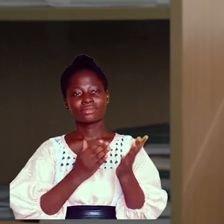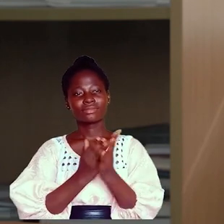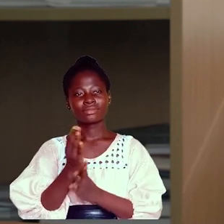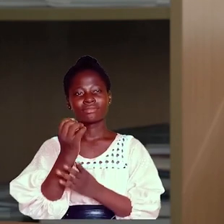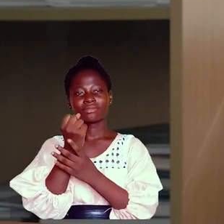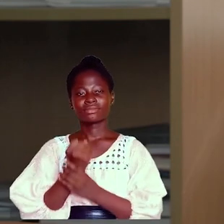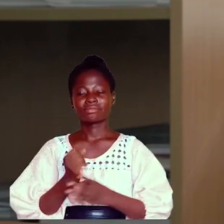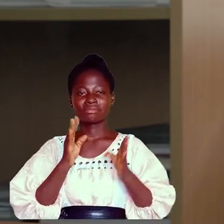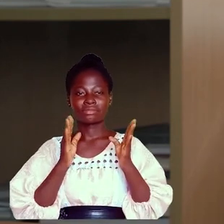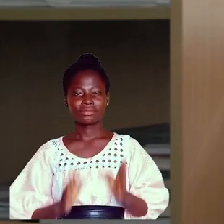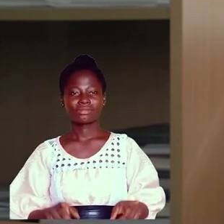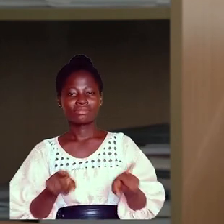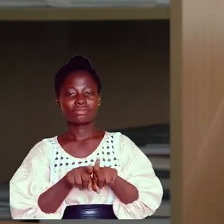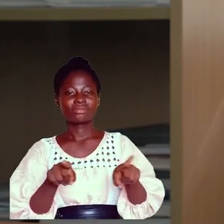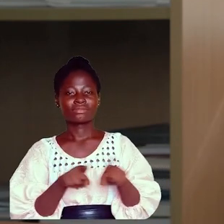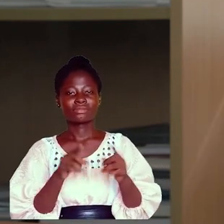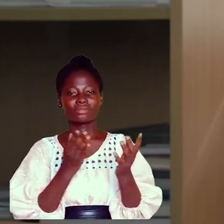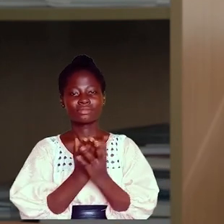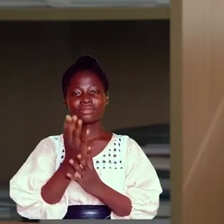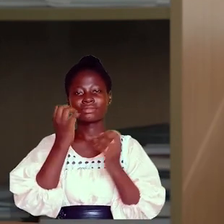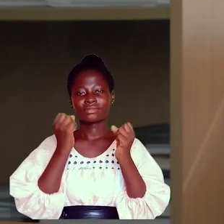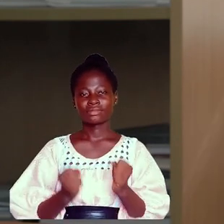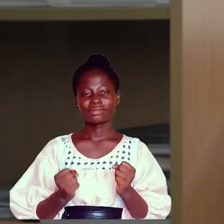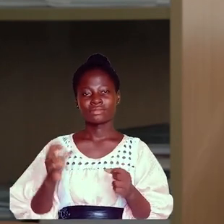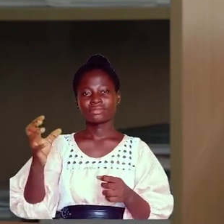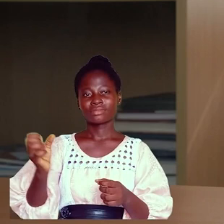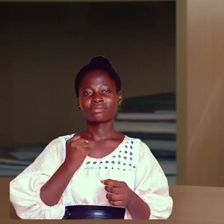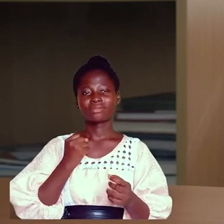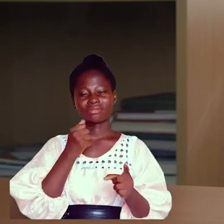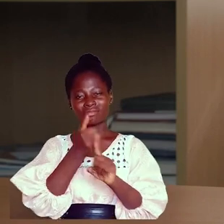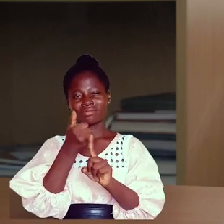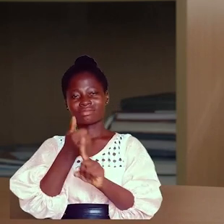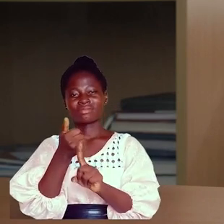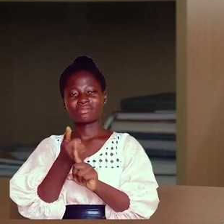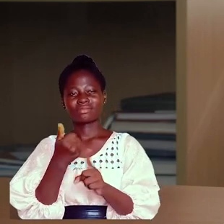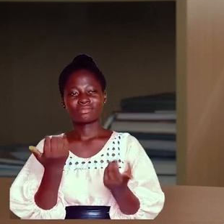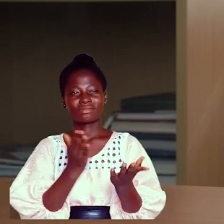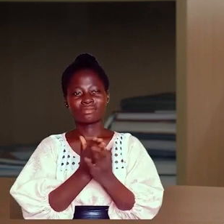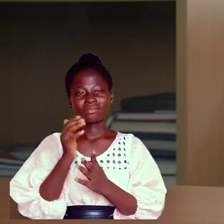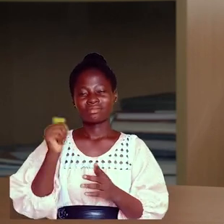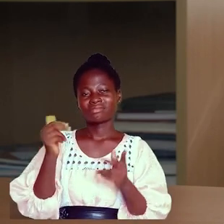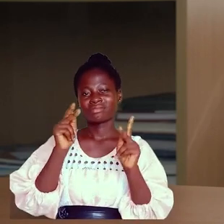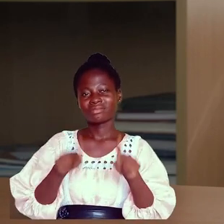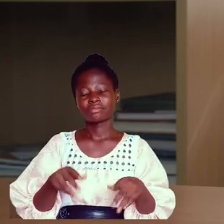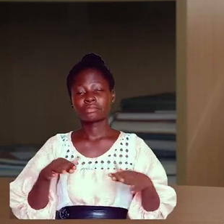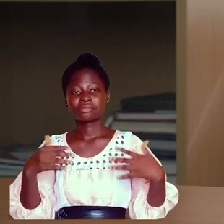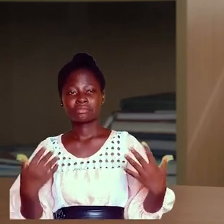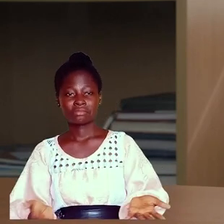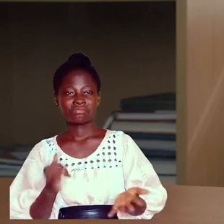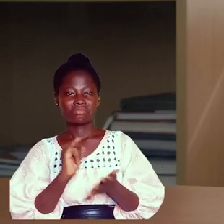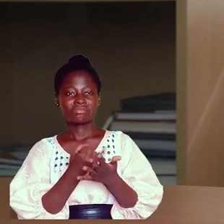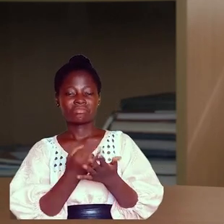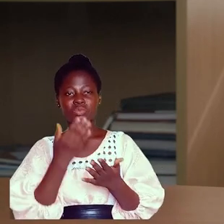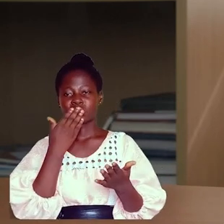they are right holders. And as right holder, you claim your rights, you yourself or through another person or an institution.